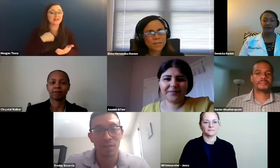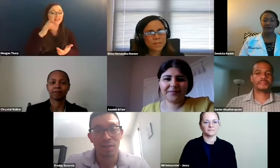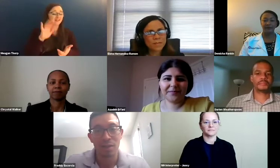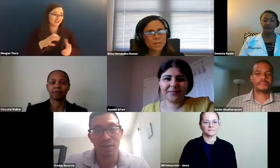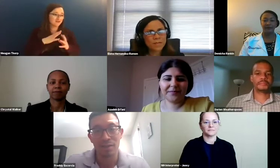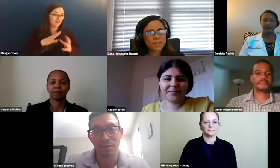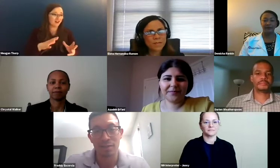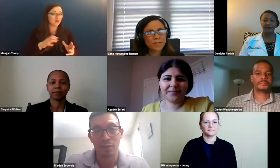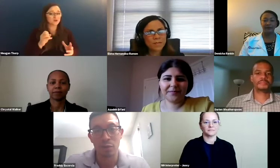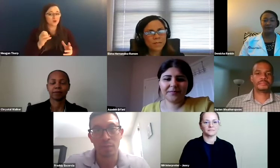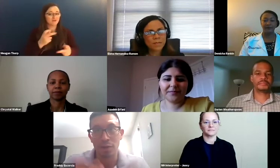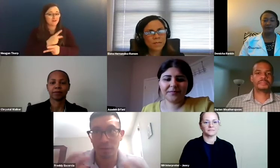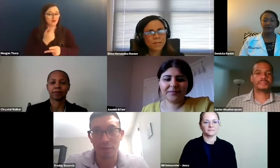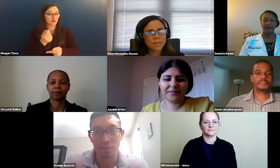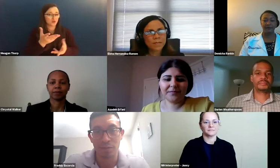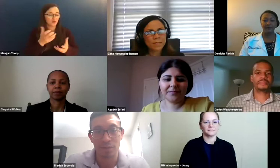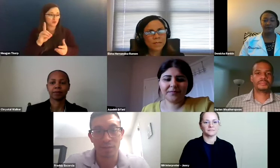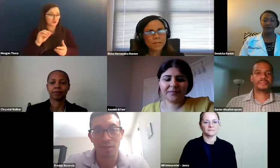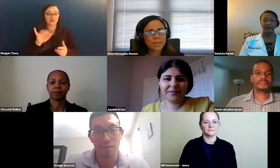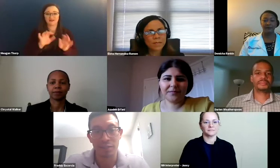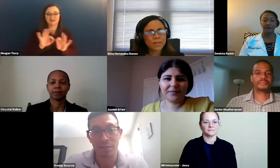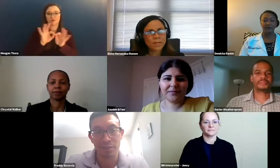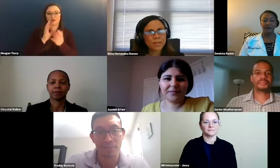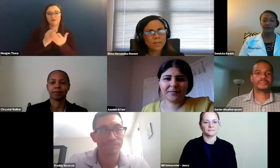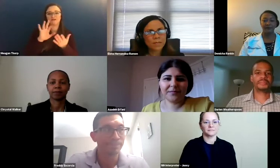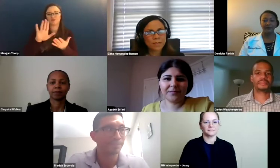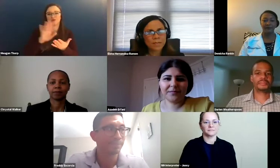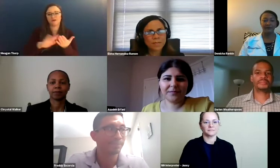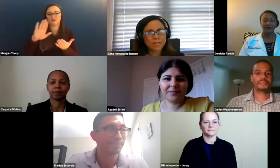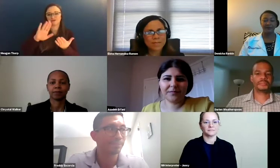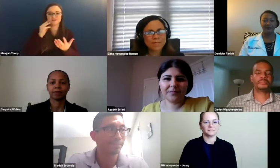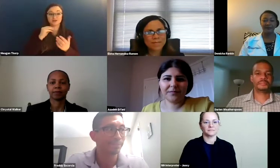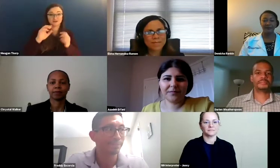do is an important part of the college experience.